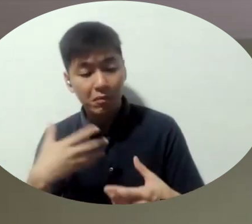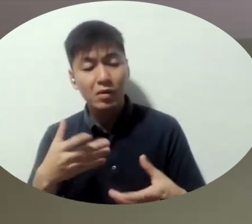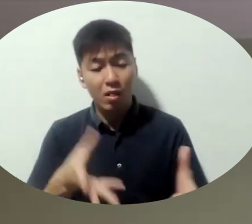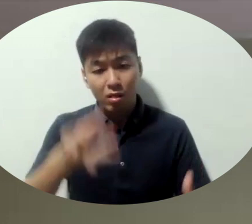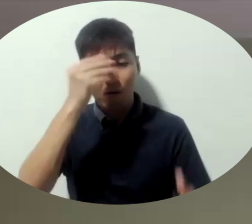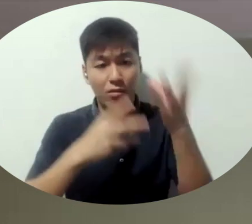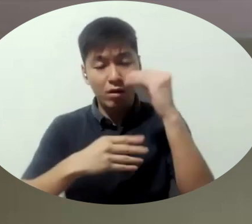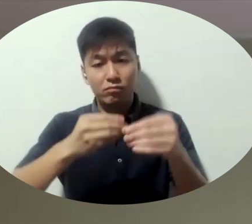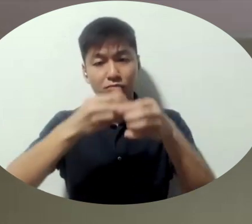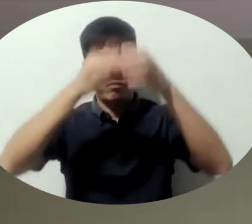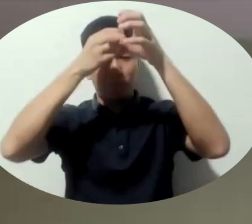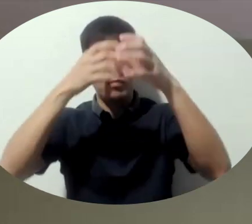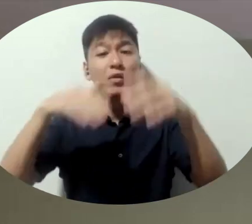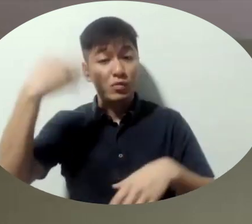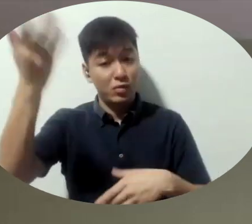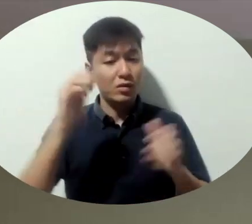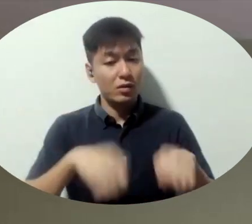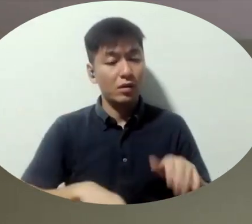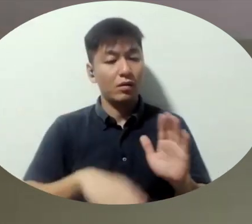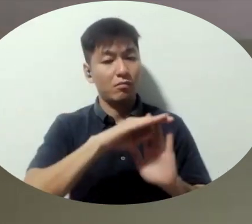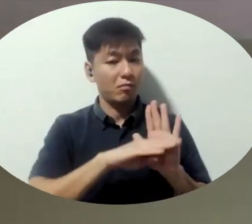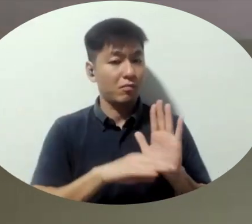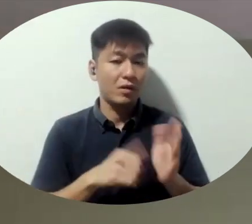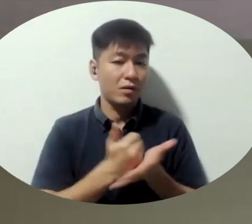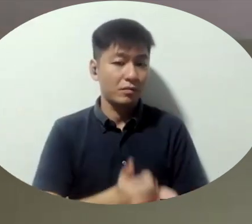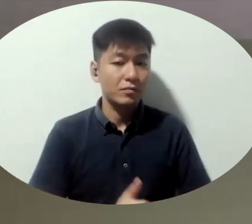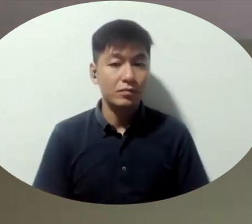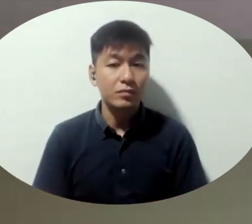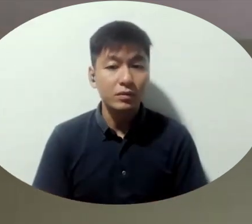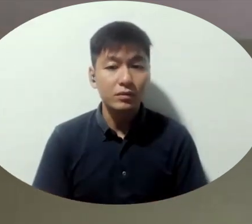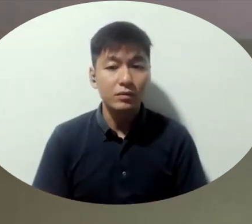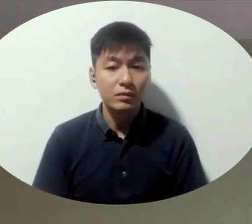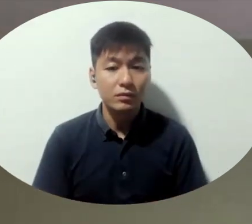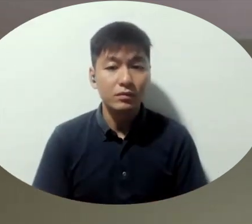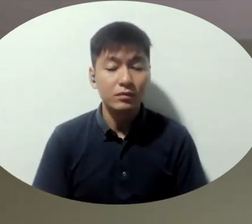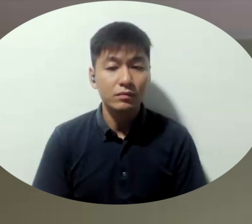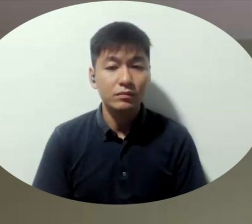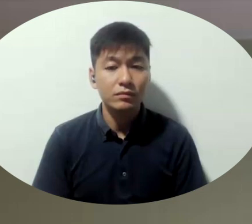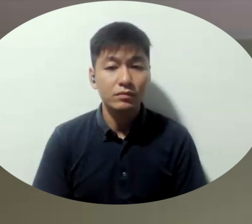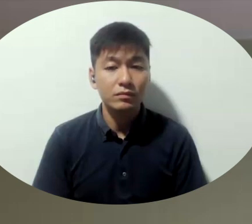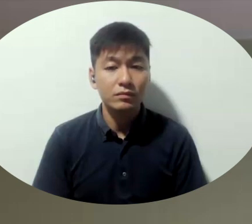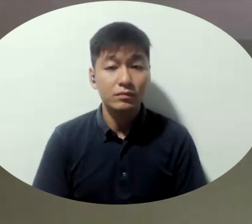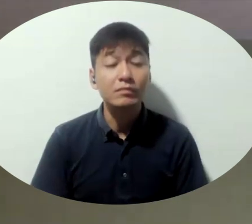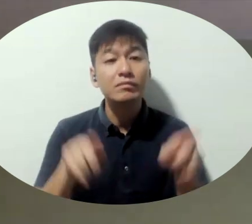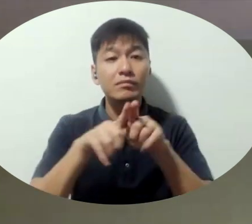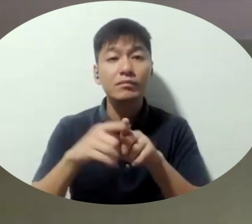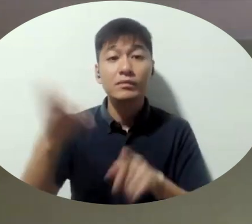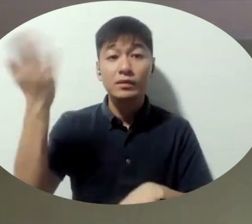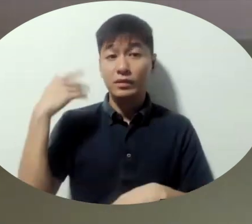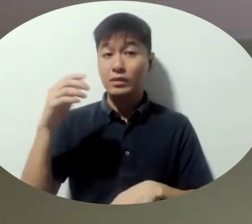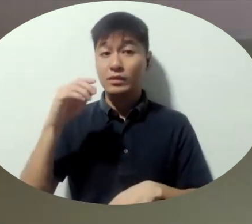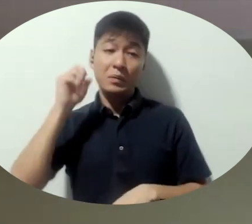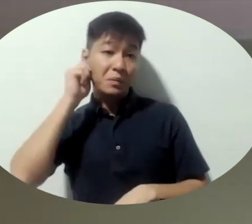women chose to say in the birthing process, this is not the way it should go. Someone else should not be making decisions for me and my